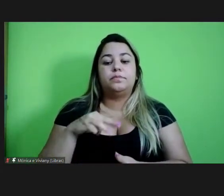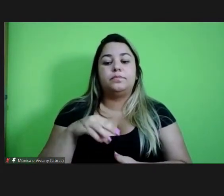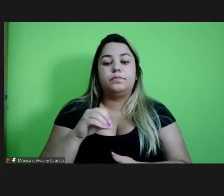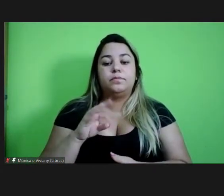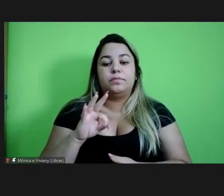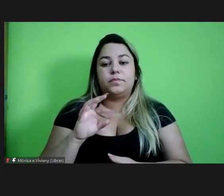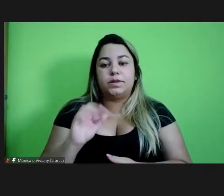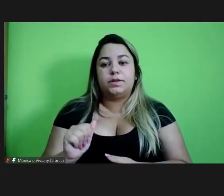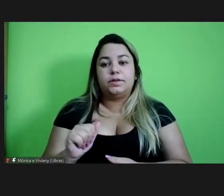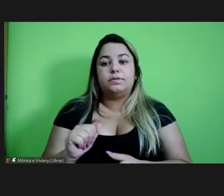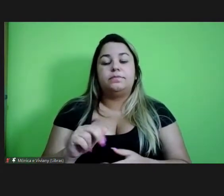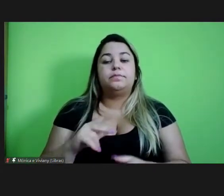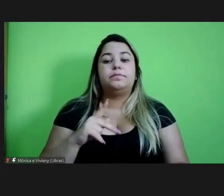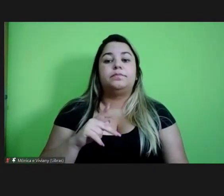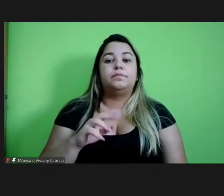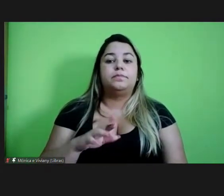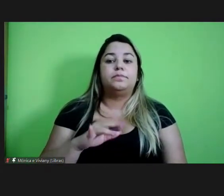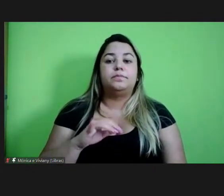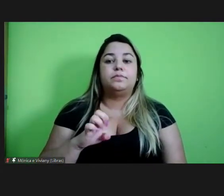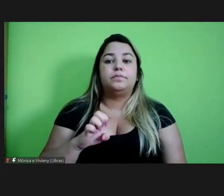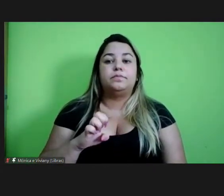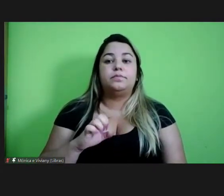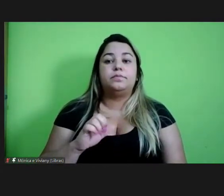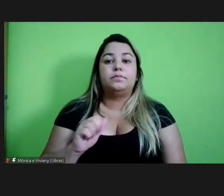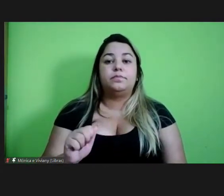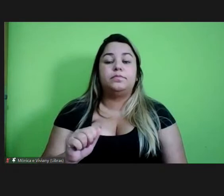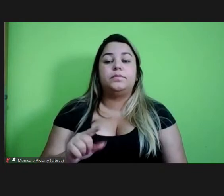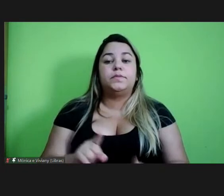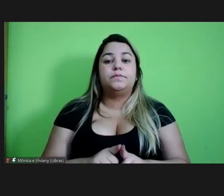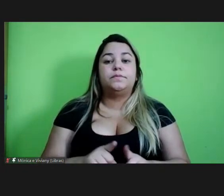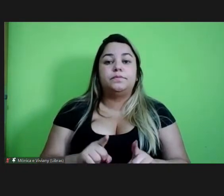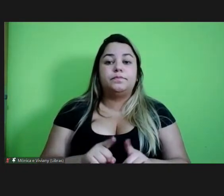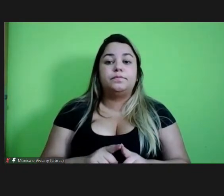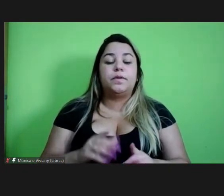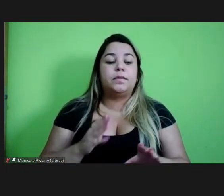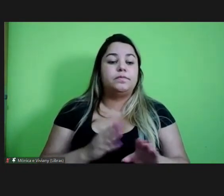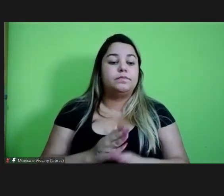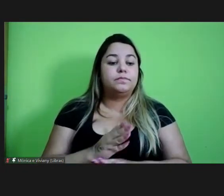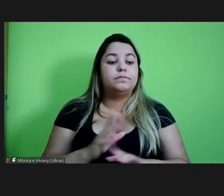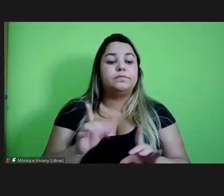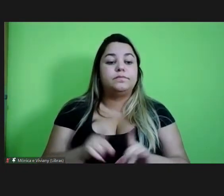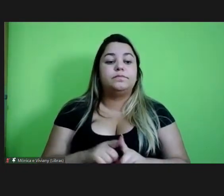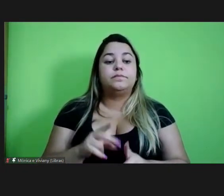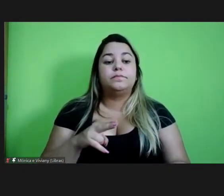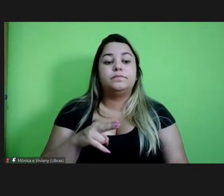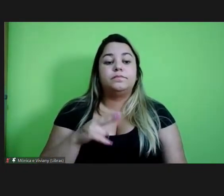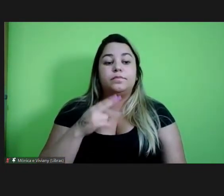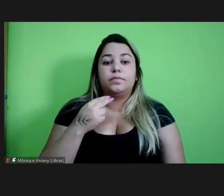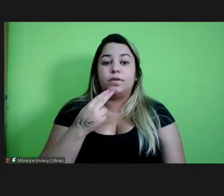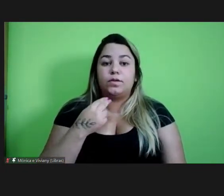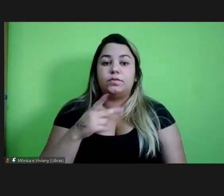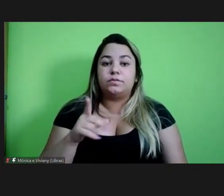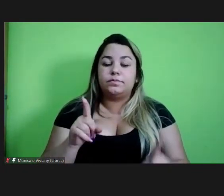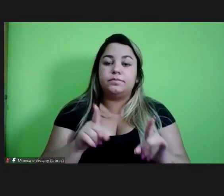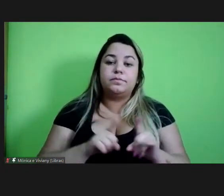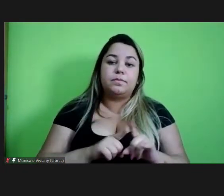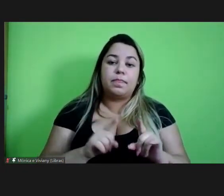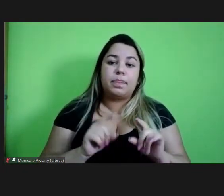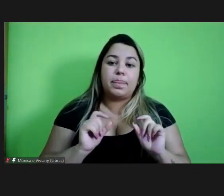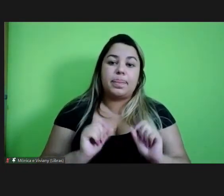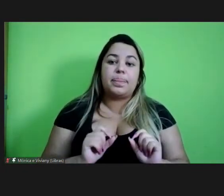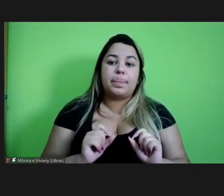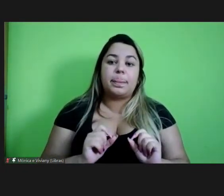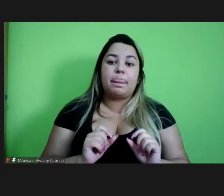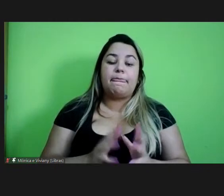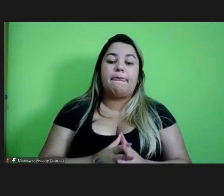remote or are in these favelas, let's say, we have a difficulty to reach there,